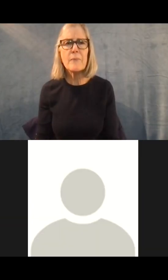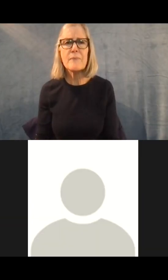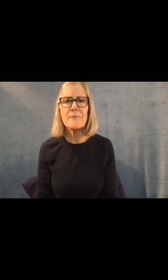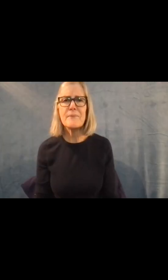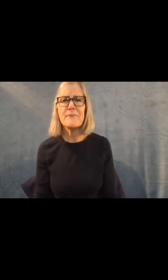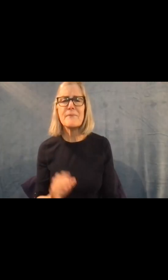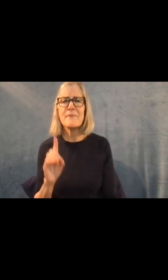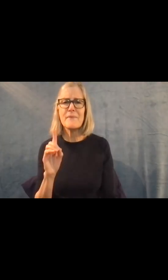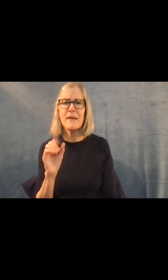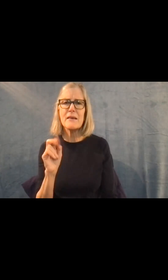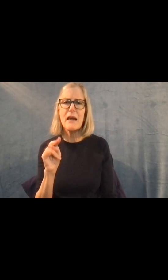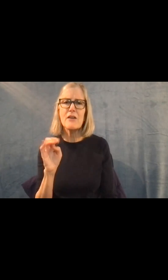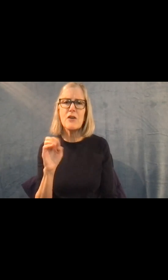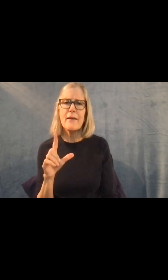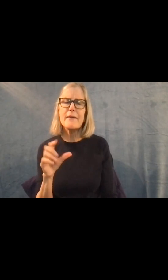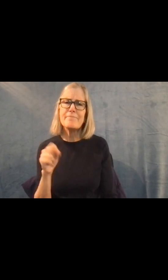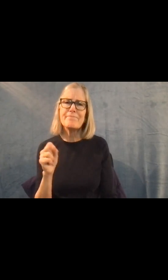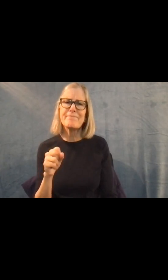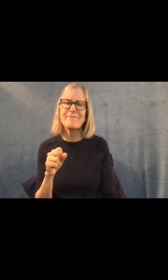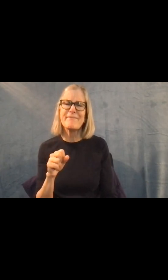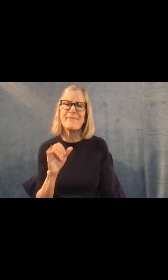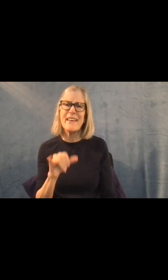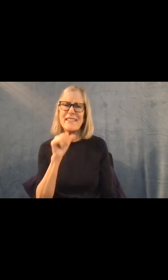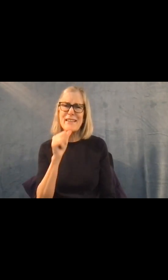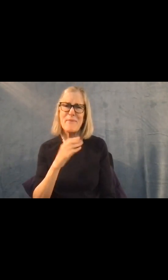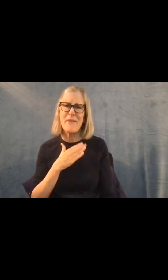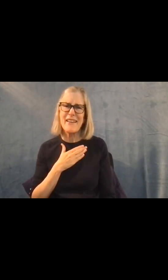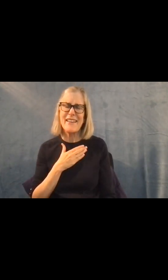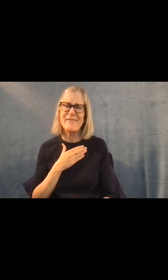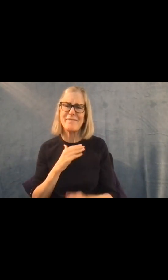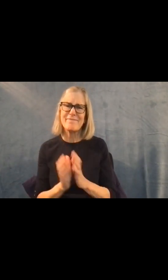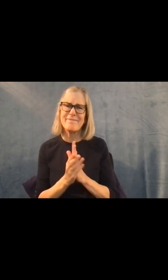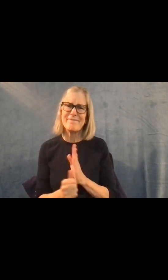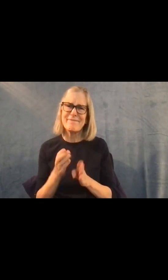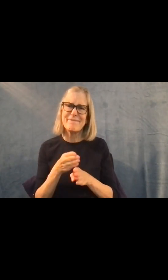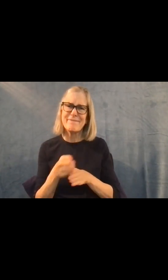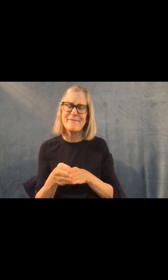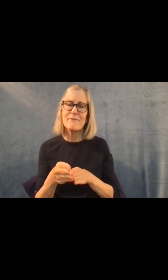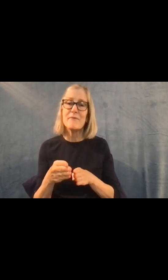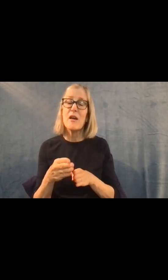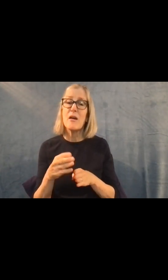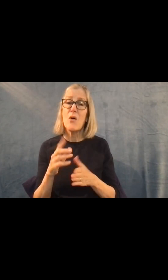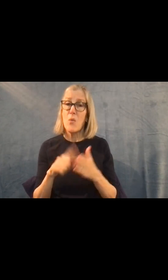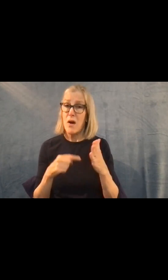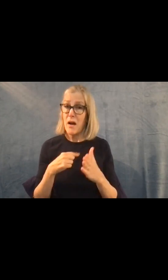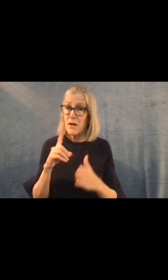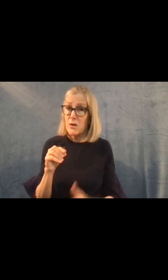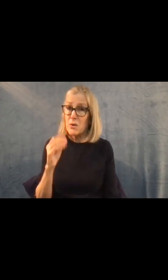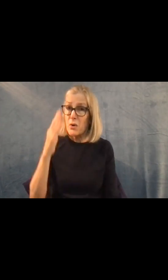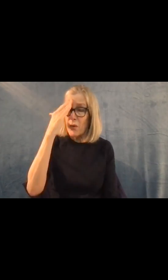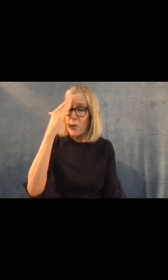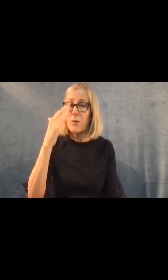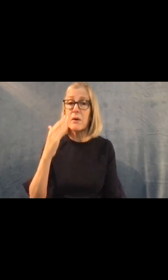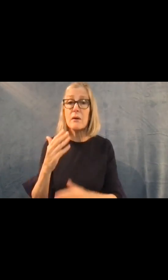Hi, that's not really my area of expertise. All I do know is that, so I don't